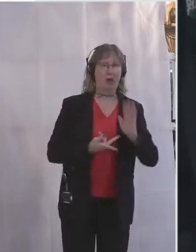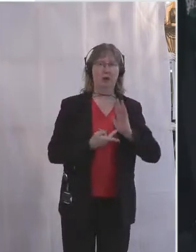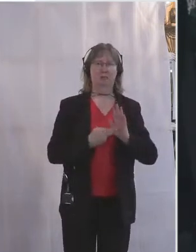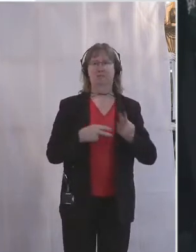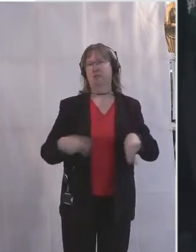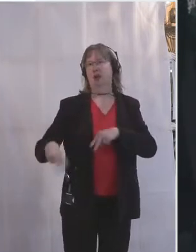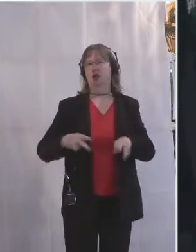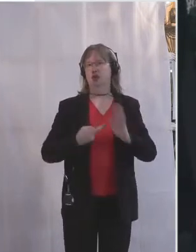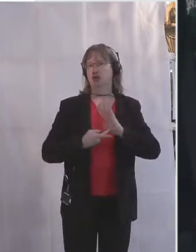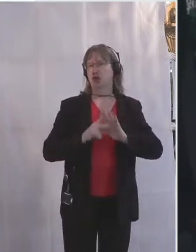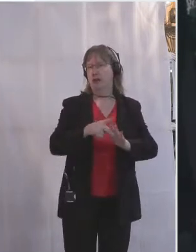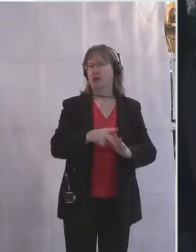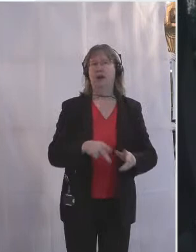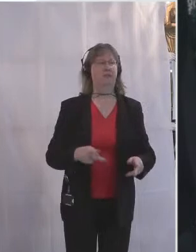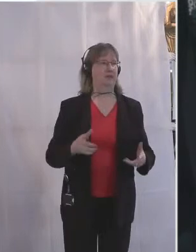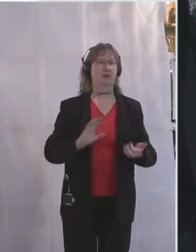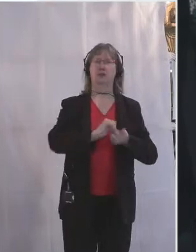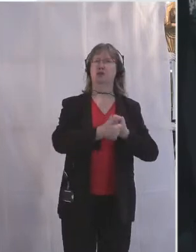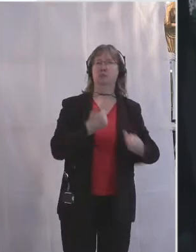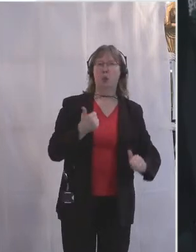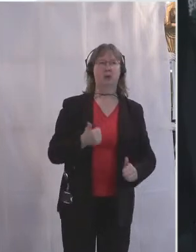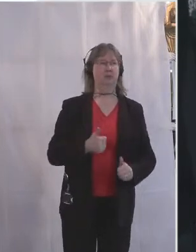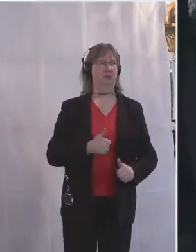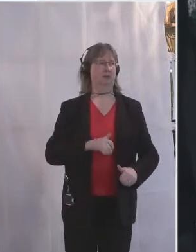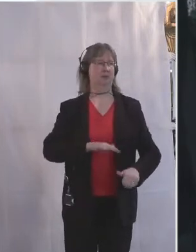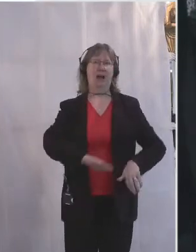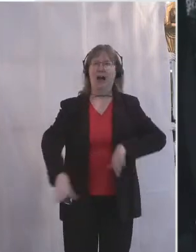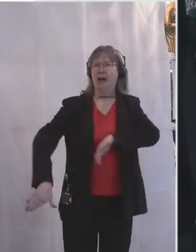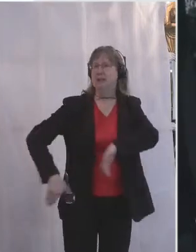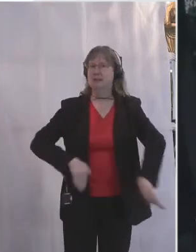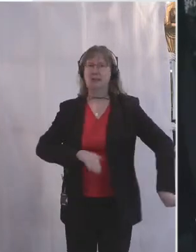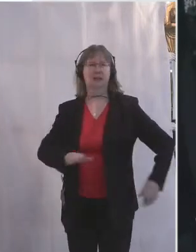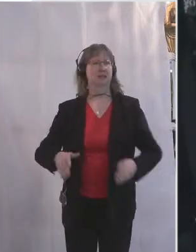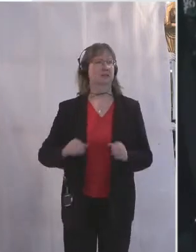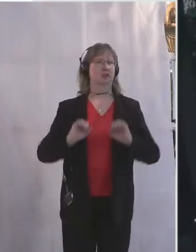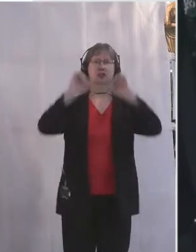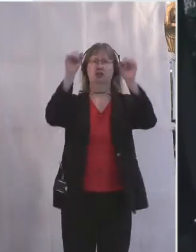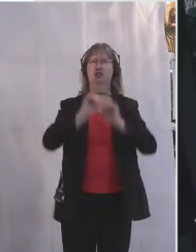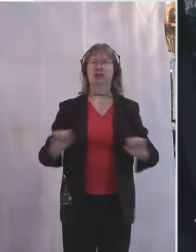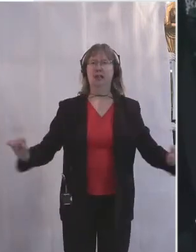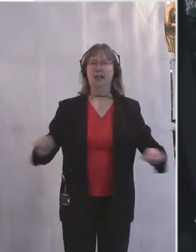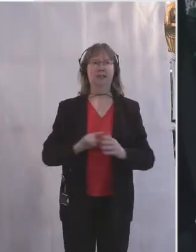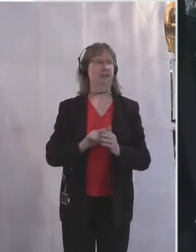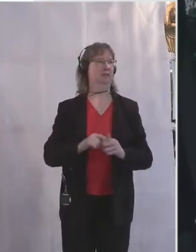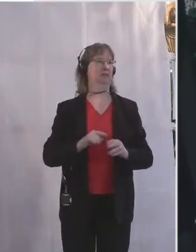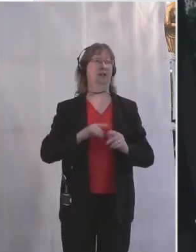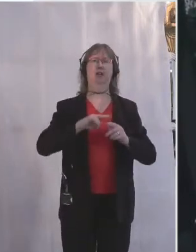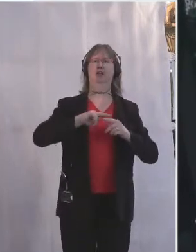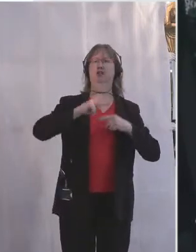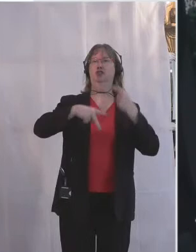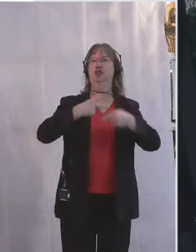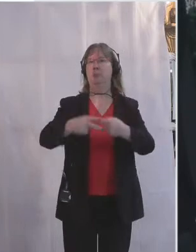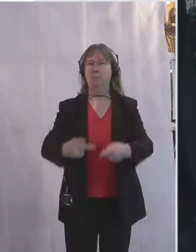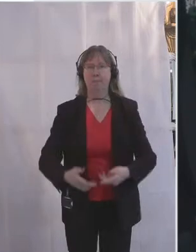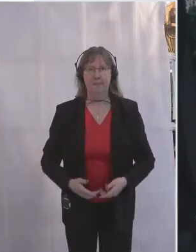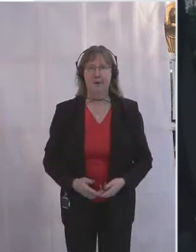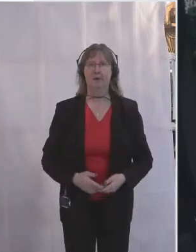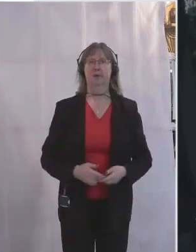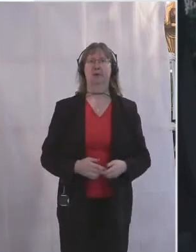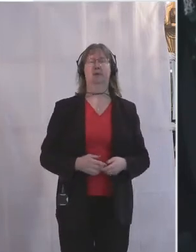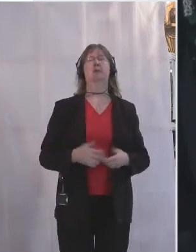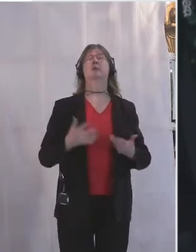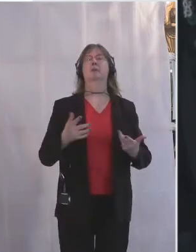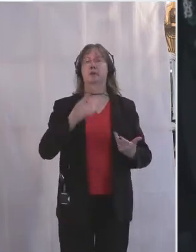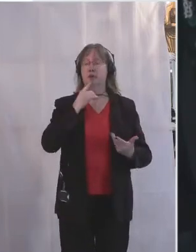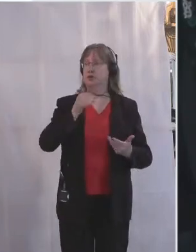like dance, gymnastics, figure skating, and of course cheerleading. And we work directly with the major and independent record labels